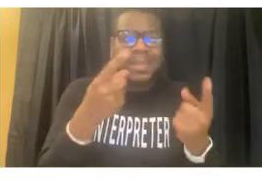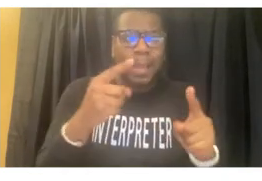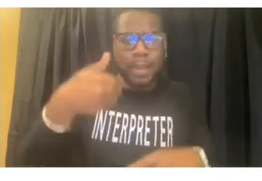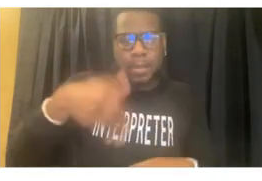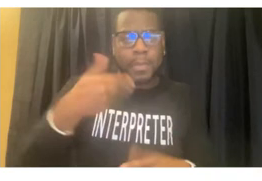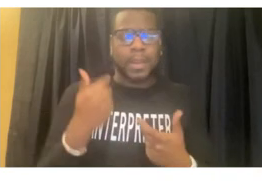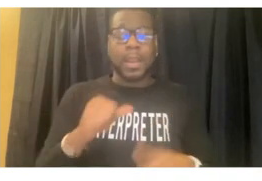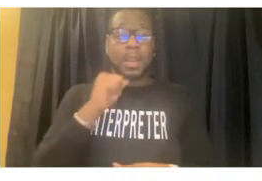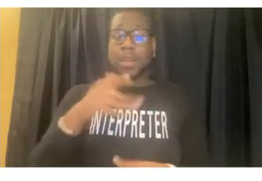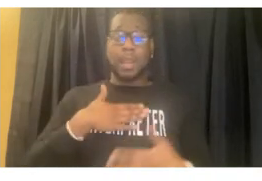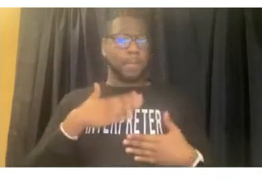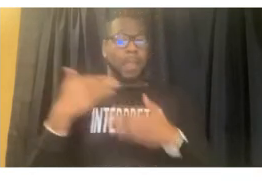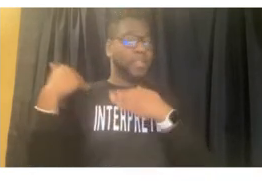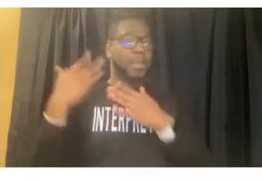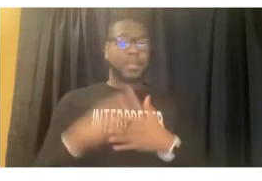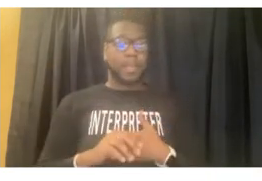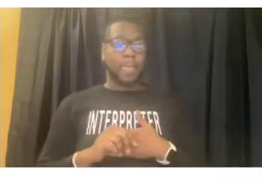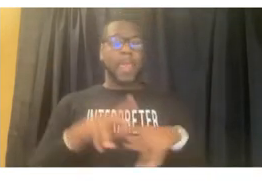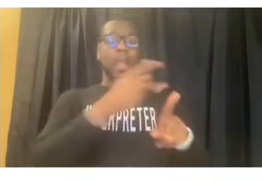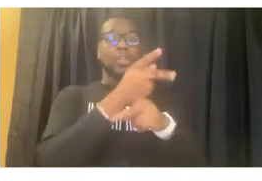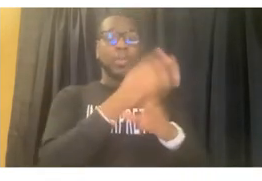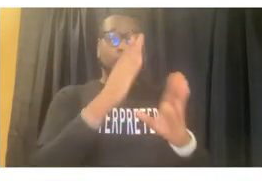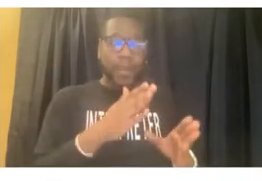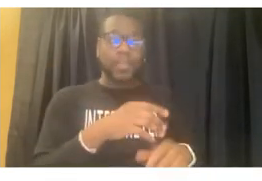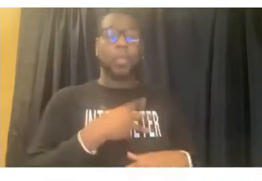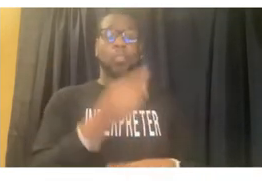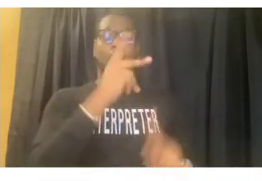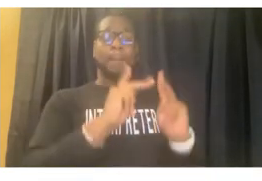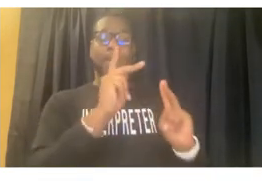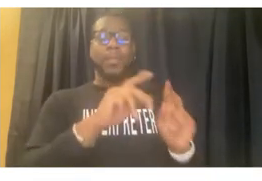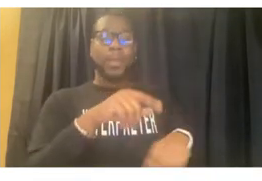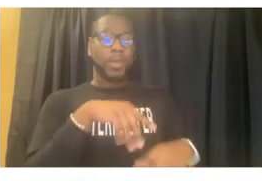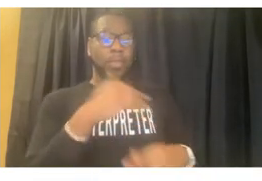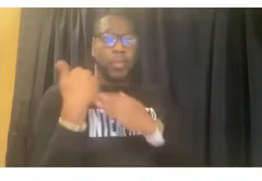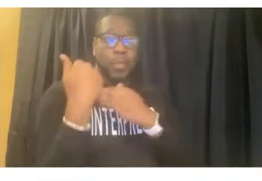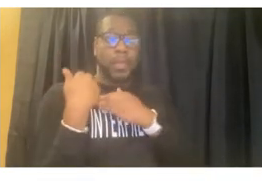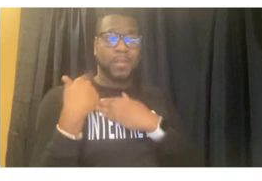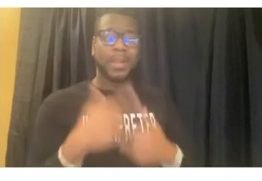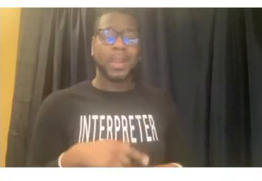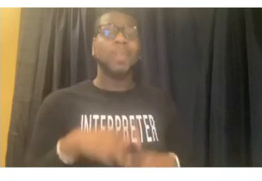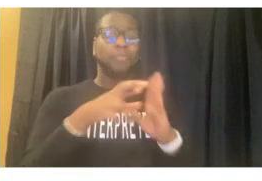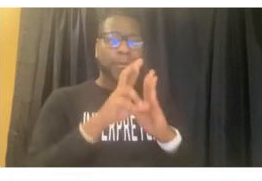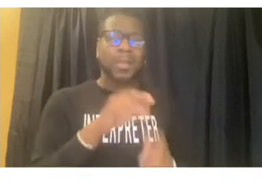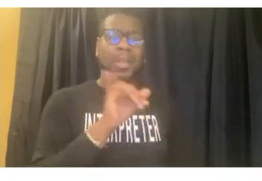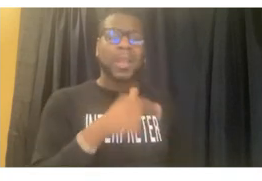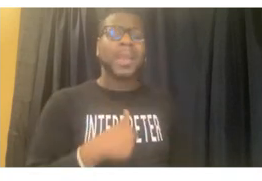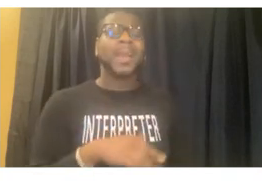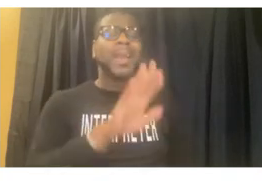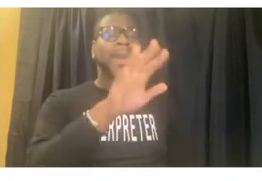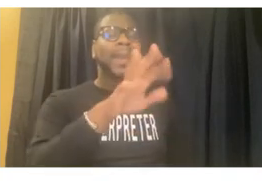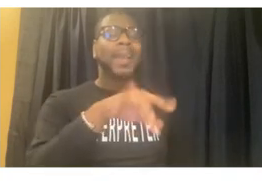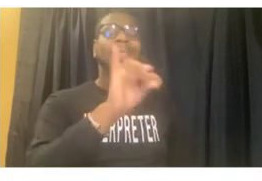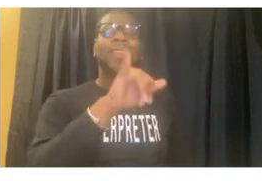providers, it's your job to be able to check your workplace employees, your coworkers, to be like, yo, dude, that was not okay